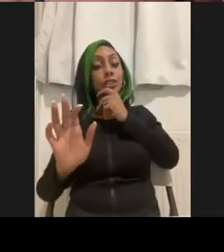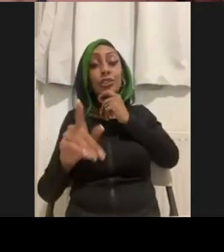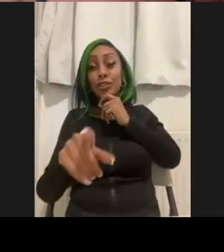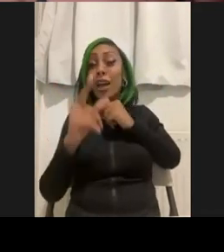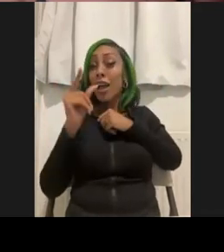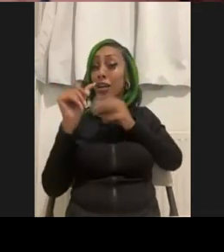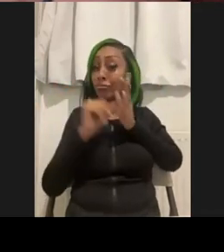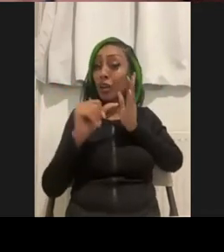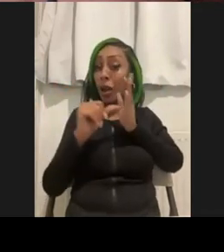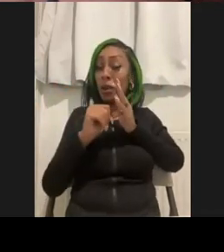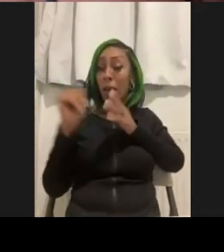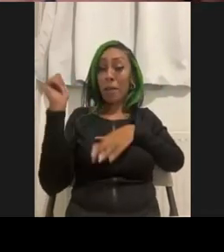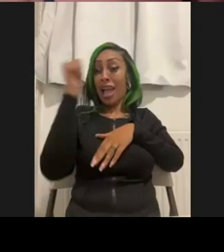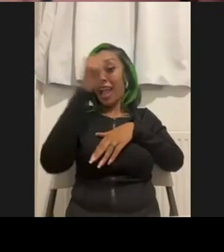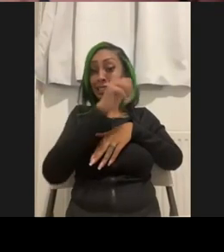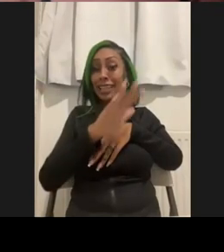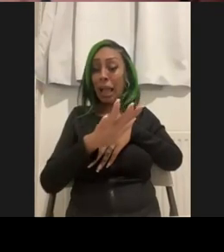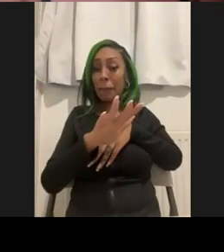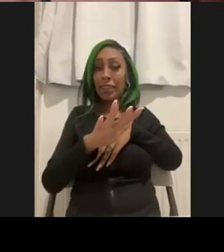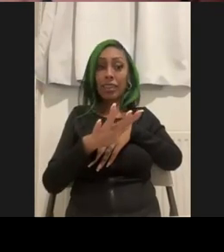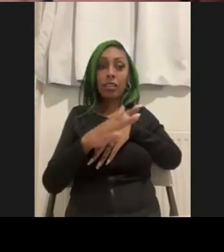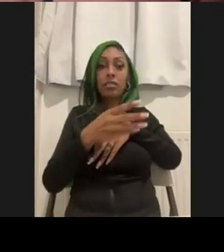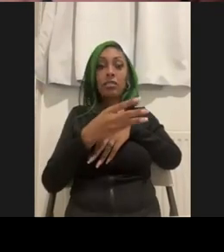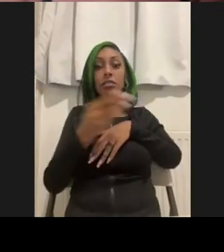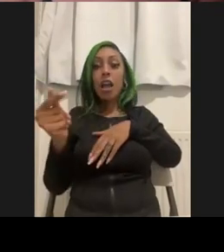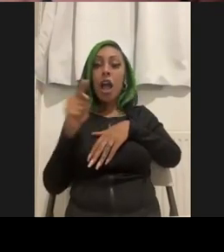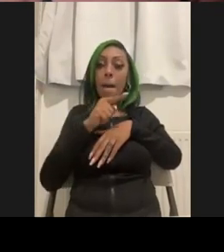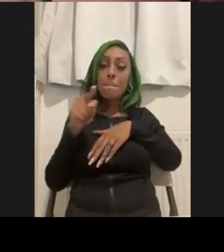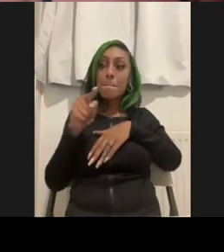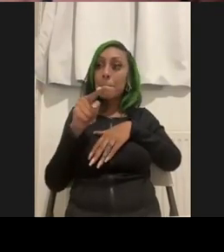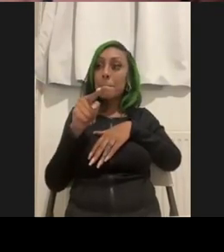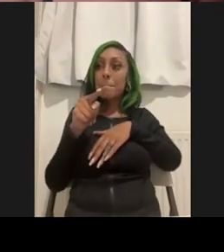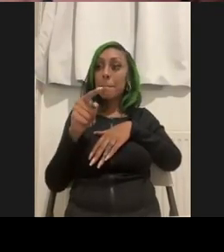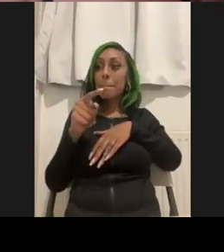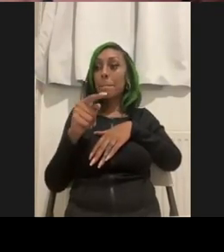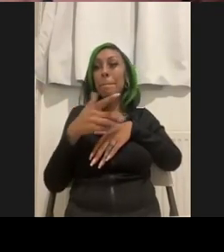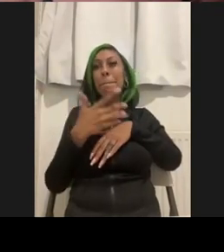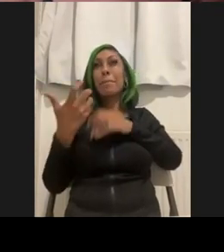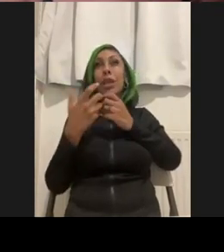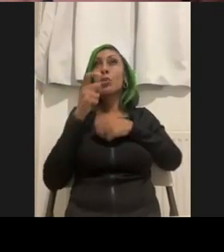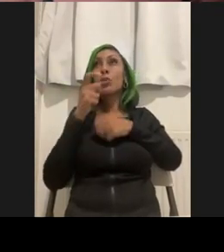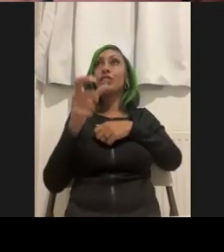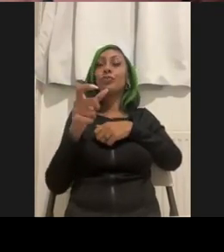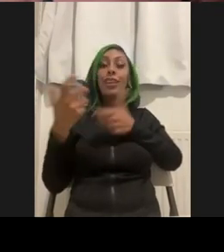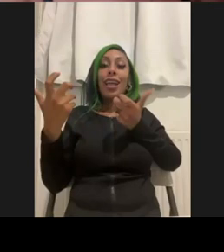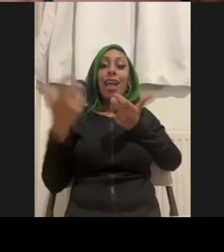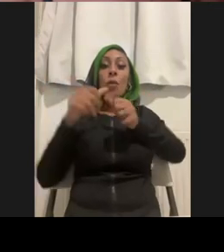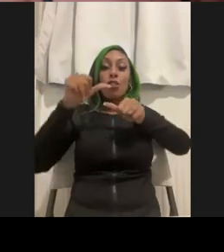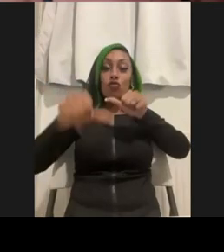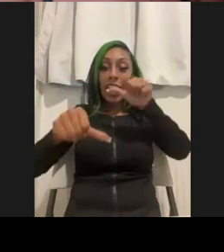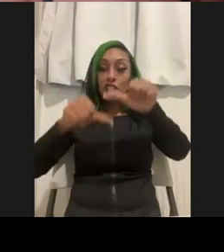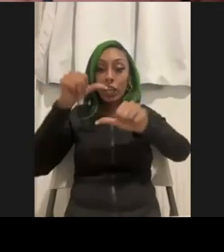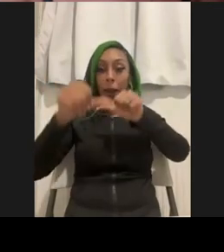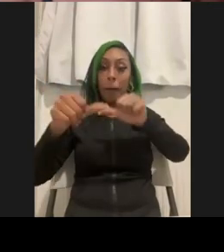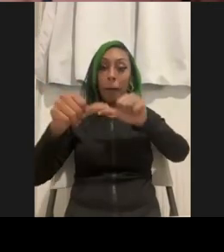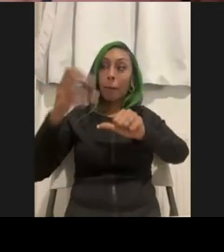with academics that, you know, in some ways our, how would I think about it, the kind of regime that governs us